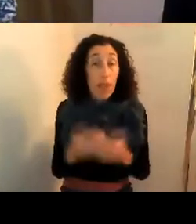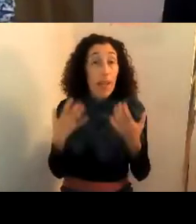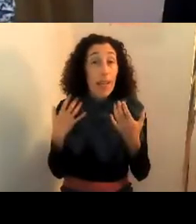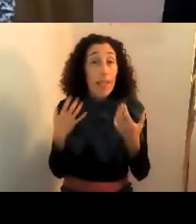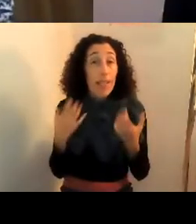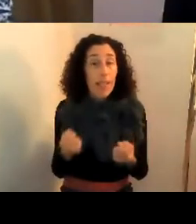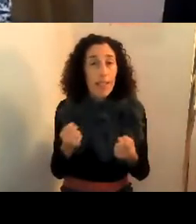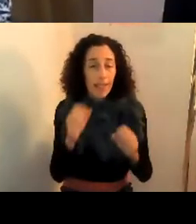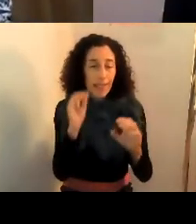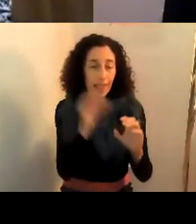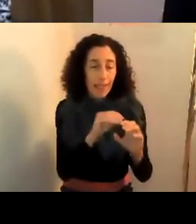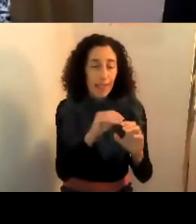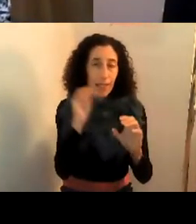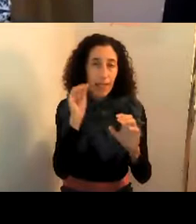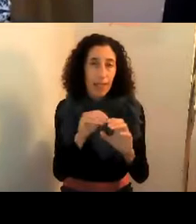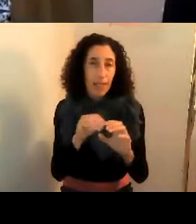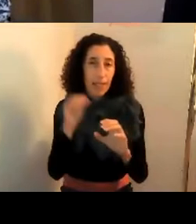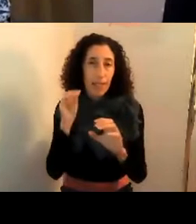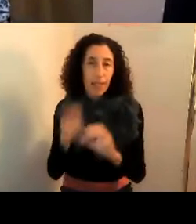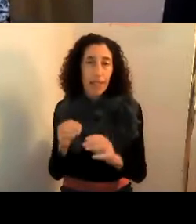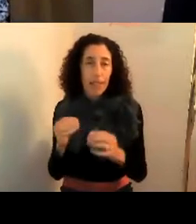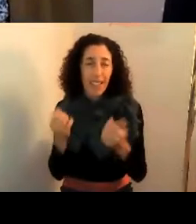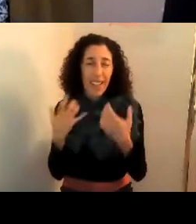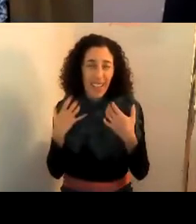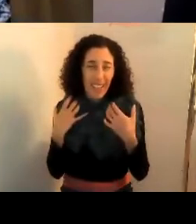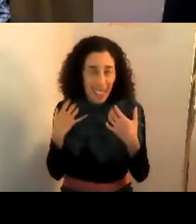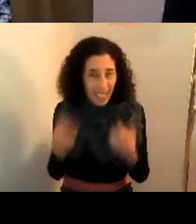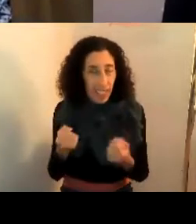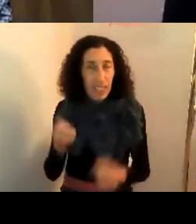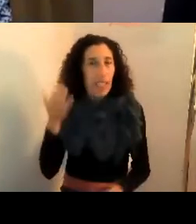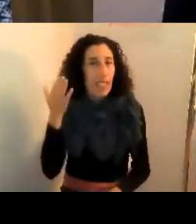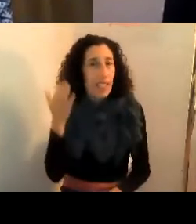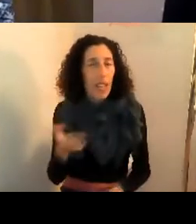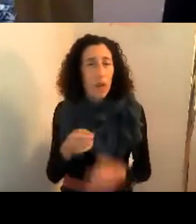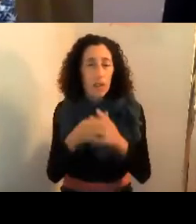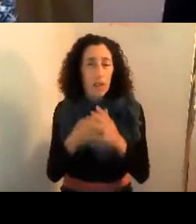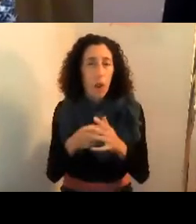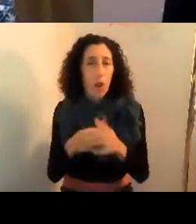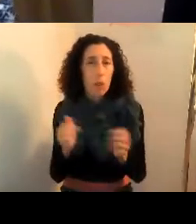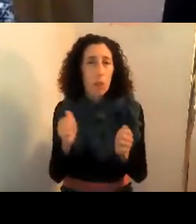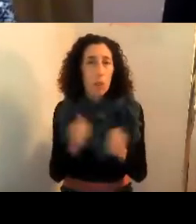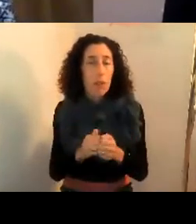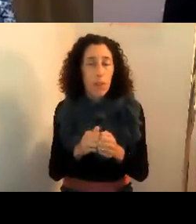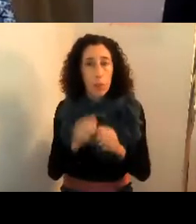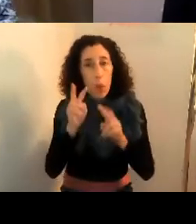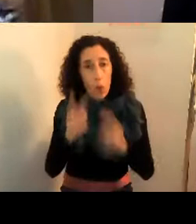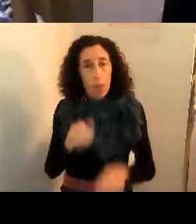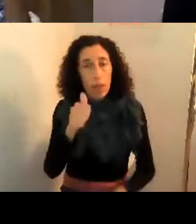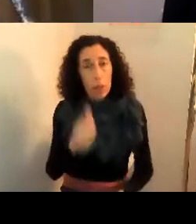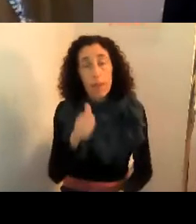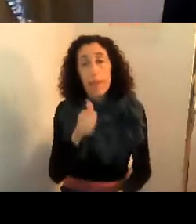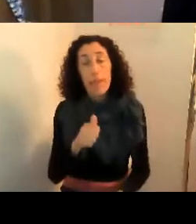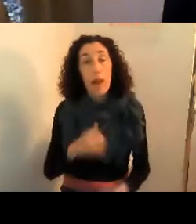every single thing that we do. And it has to start with looking within ourselves